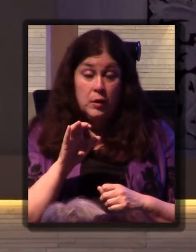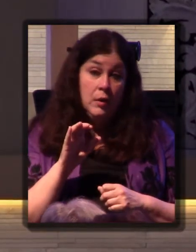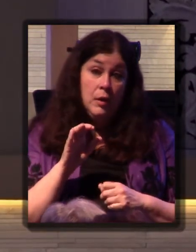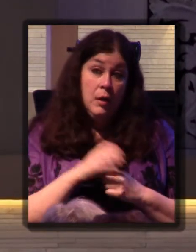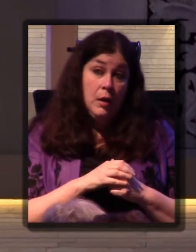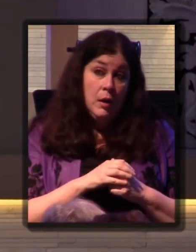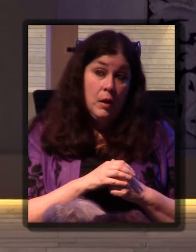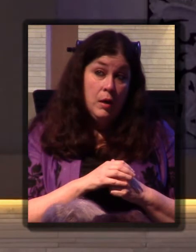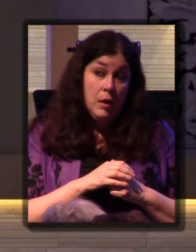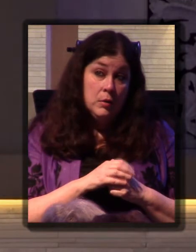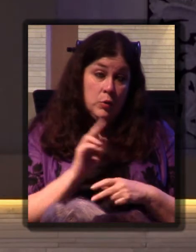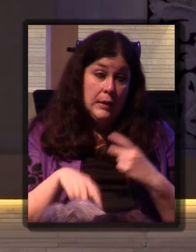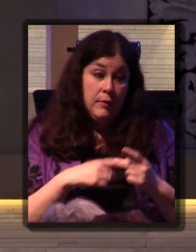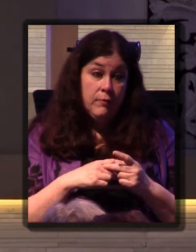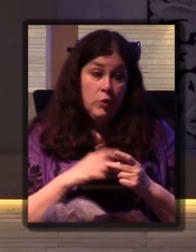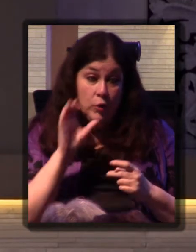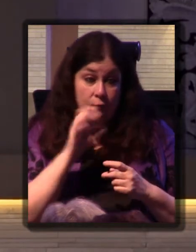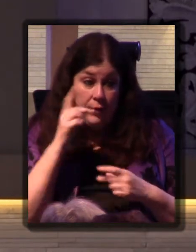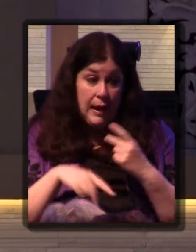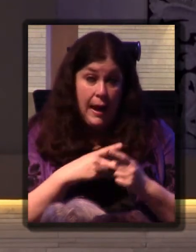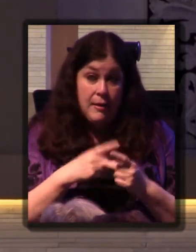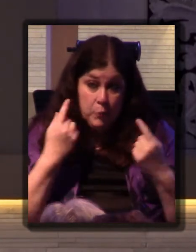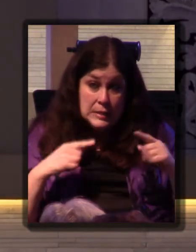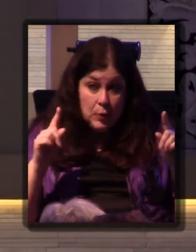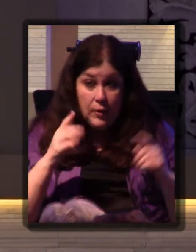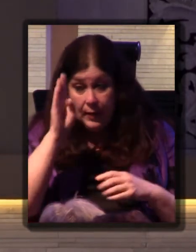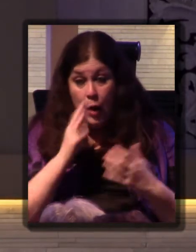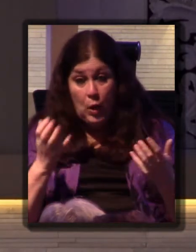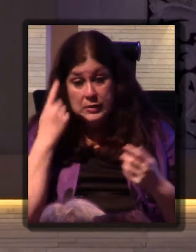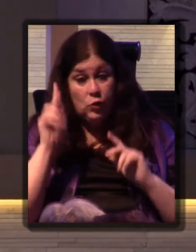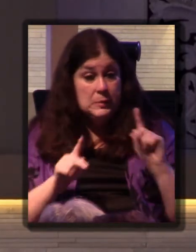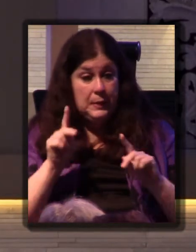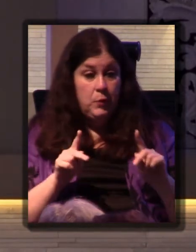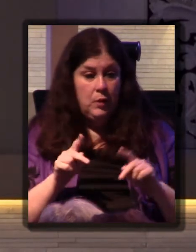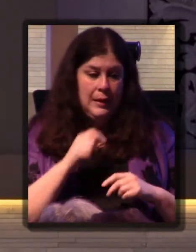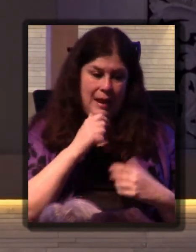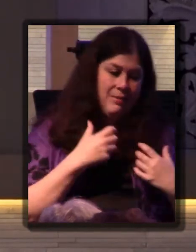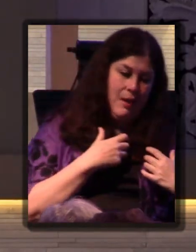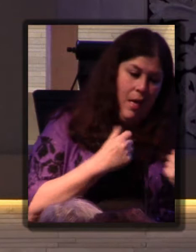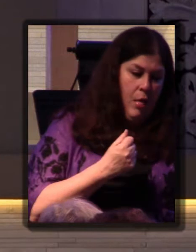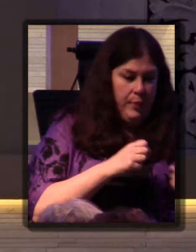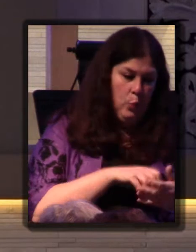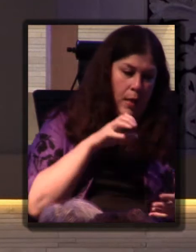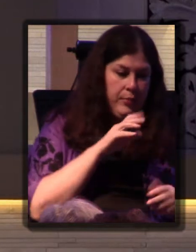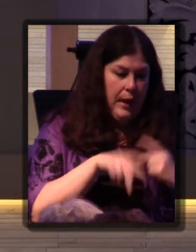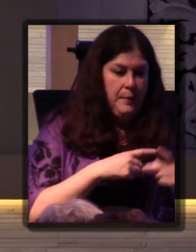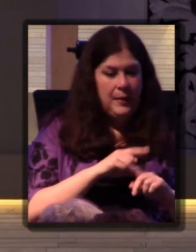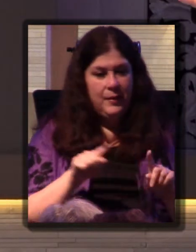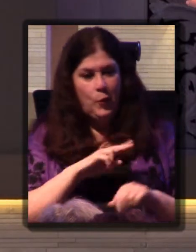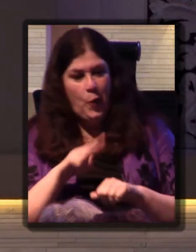looking to a route to the kind of prosperity that God desires for his people, not the health and wealth kind,